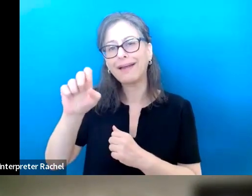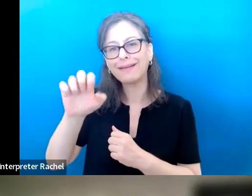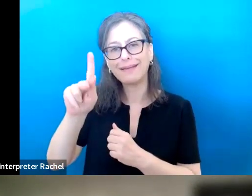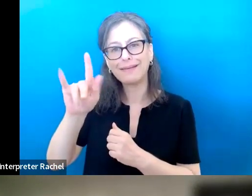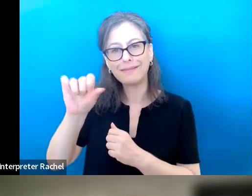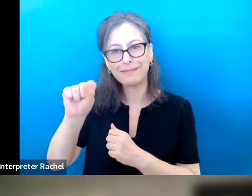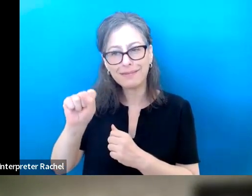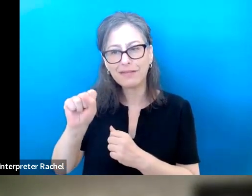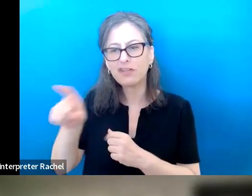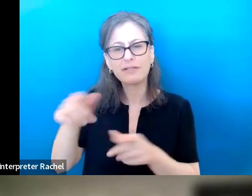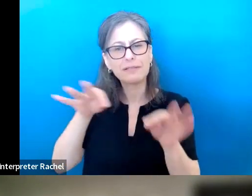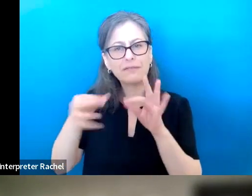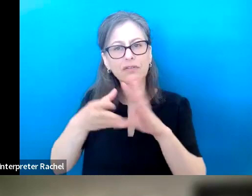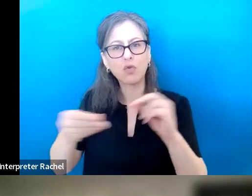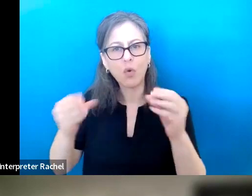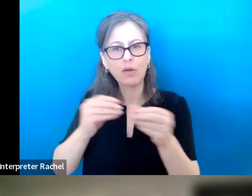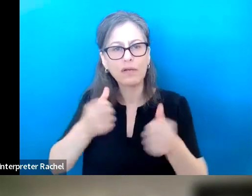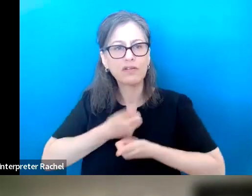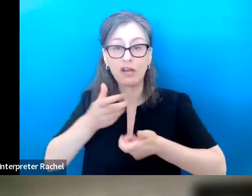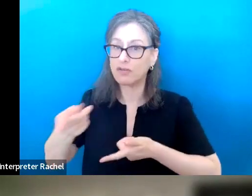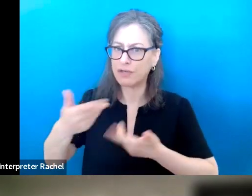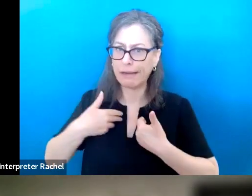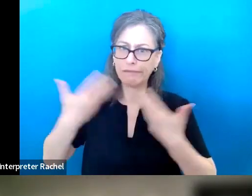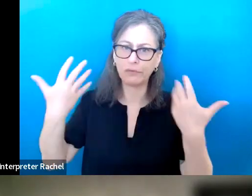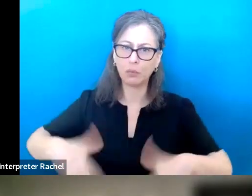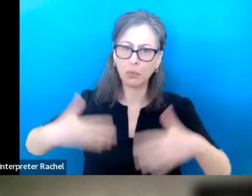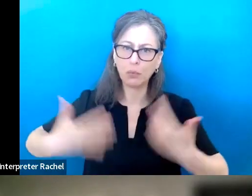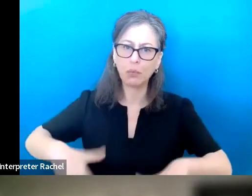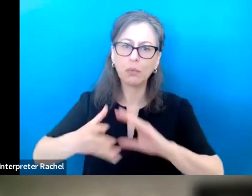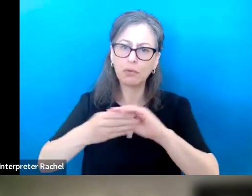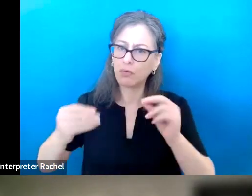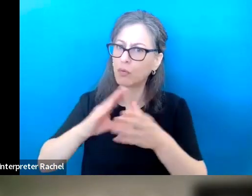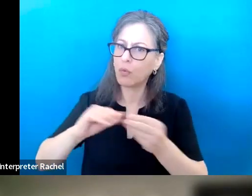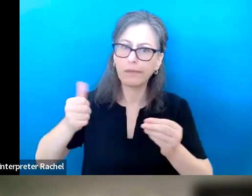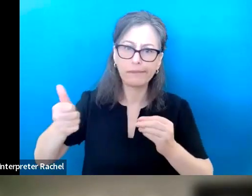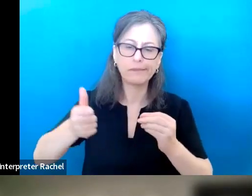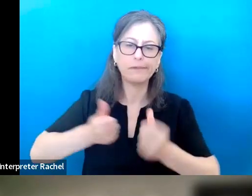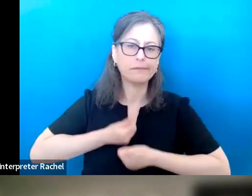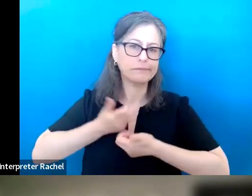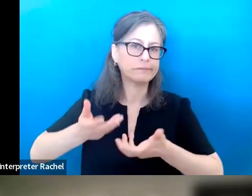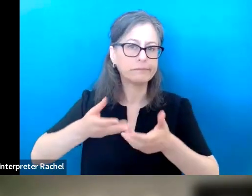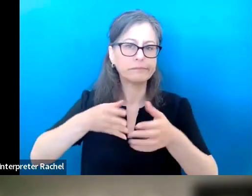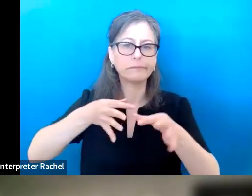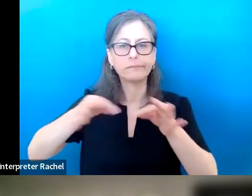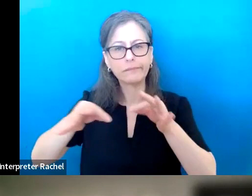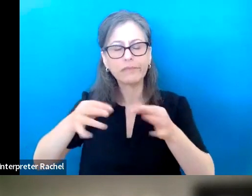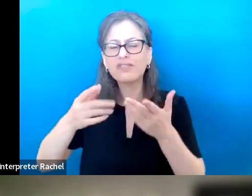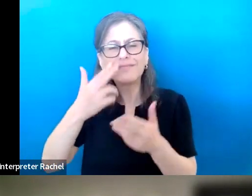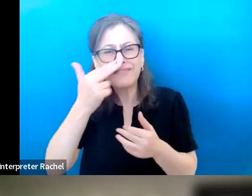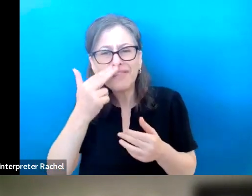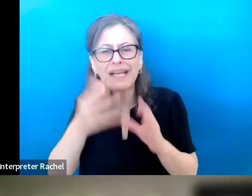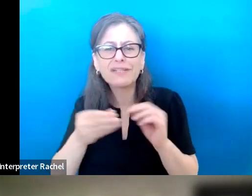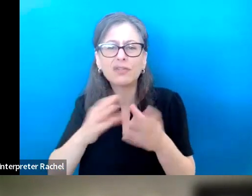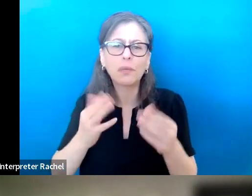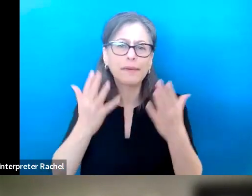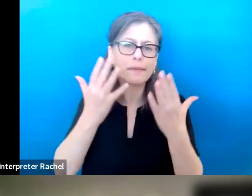all these stories. And my God, this woman has stories, you know, of like funny stories and